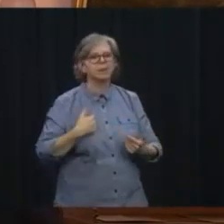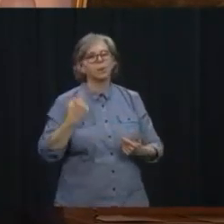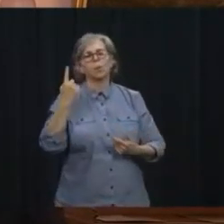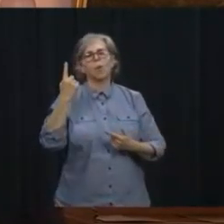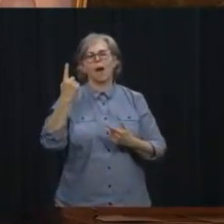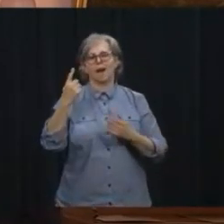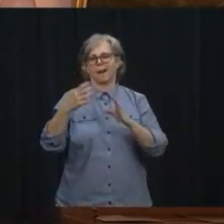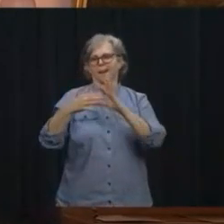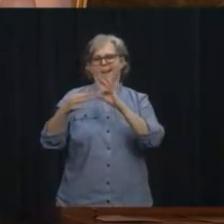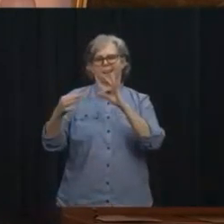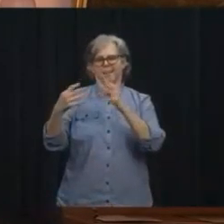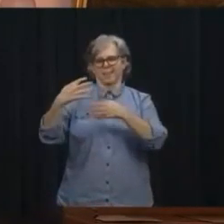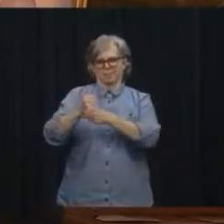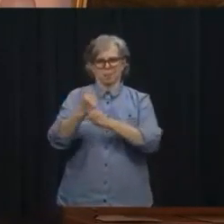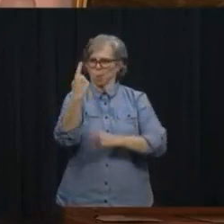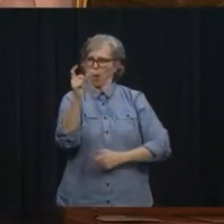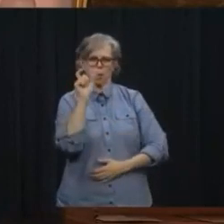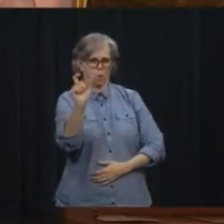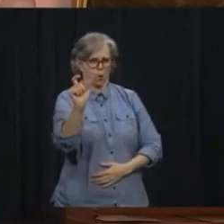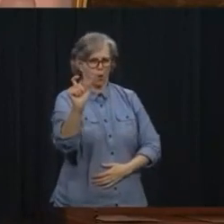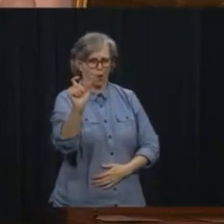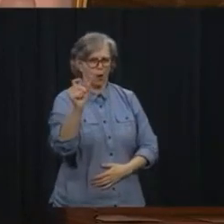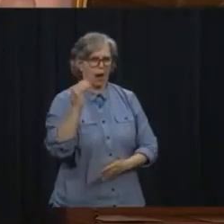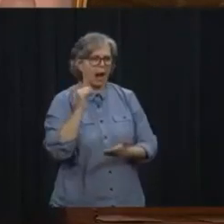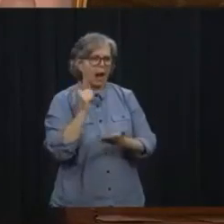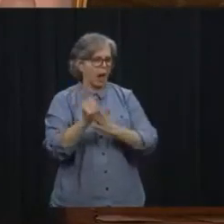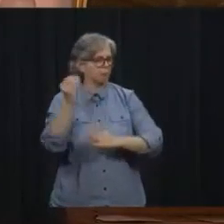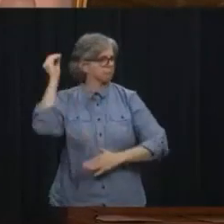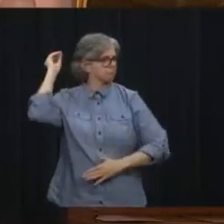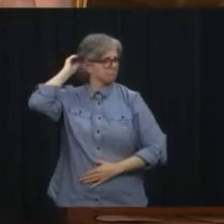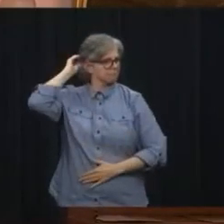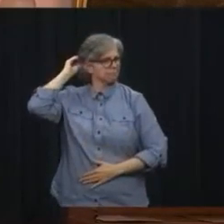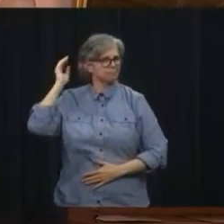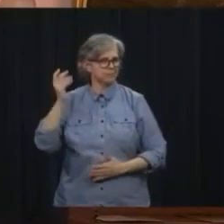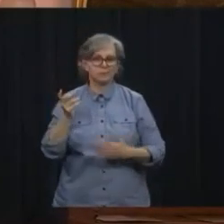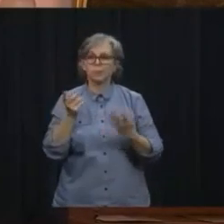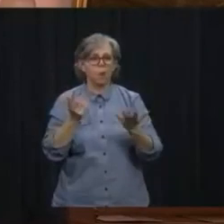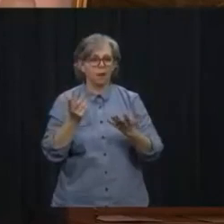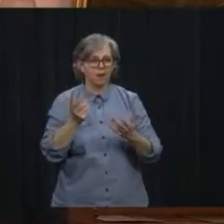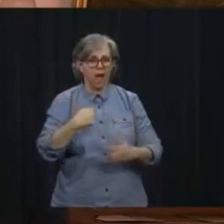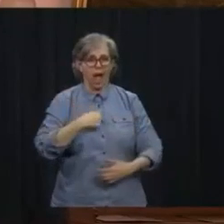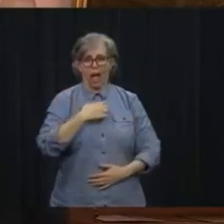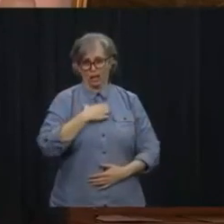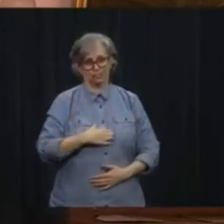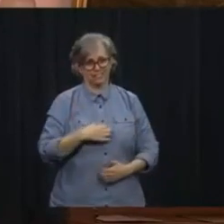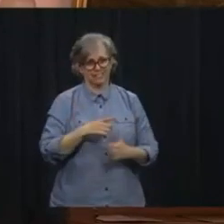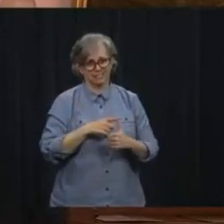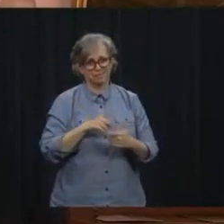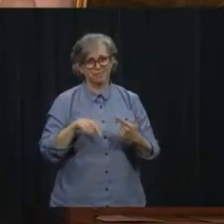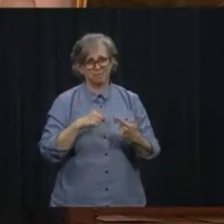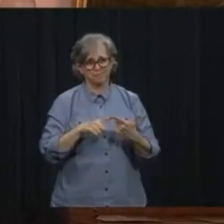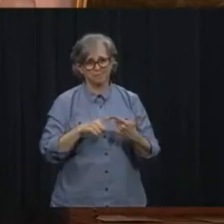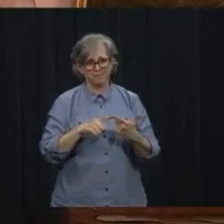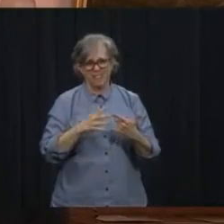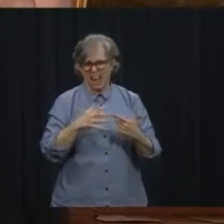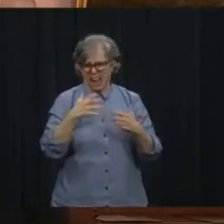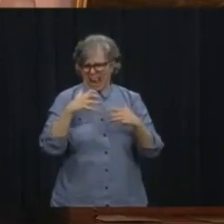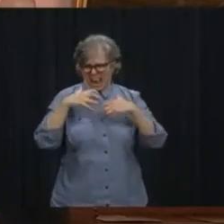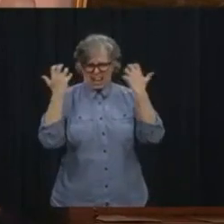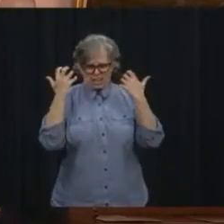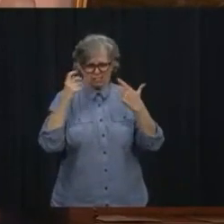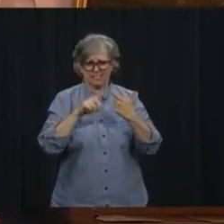well. So remember, media is there 24/7 for our convenience, but not for our consumption. And